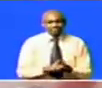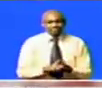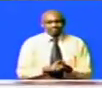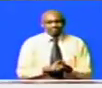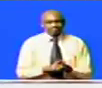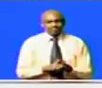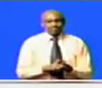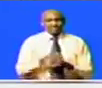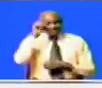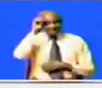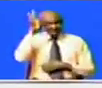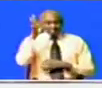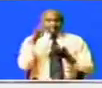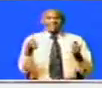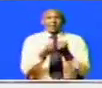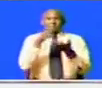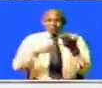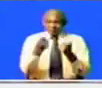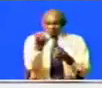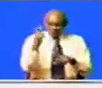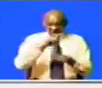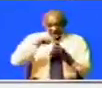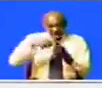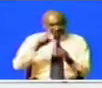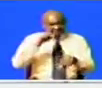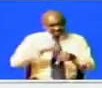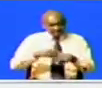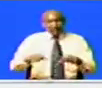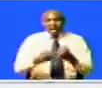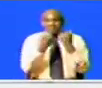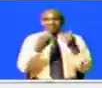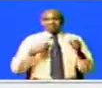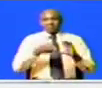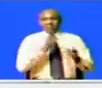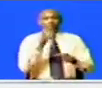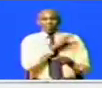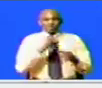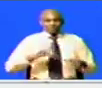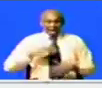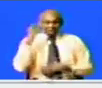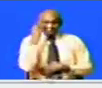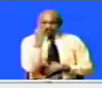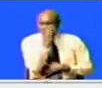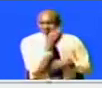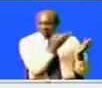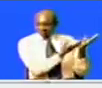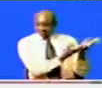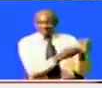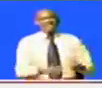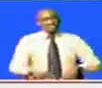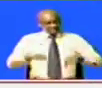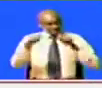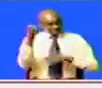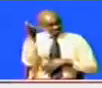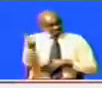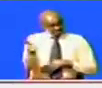Yet another surprise move a few hours after the dramatic resignation of Commissioner Roselina Kombe, the chairman at the helm